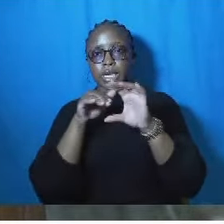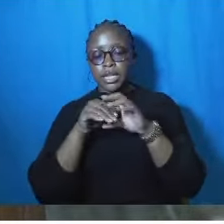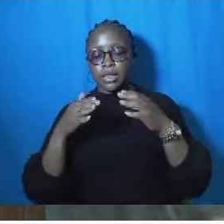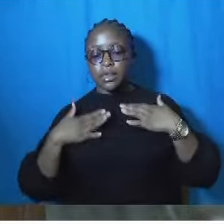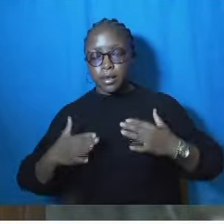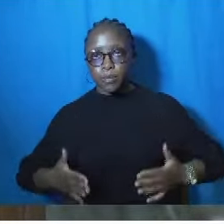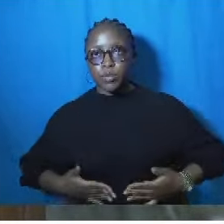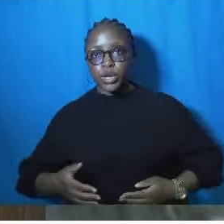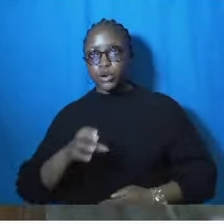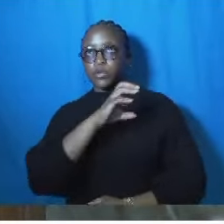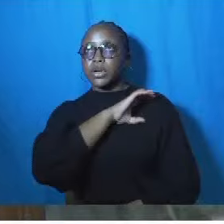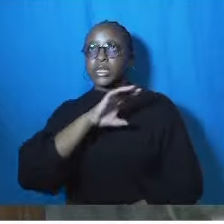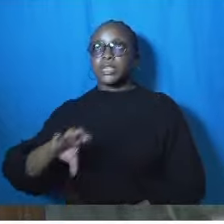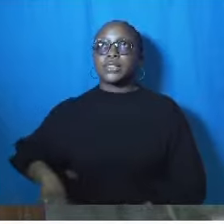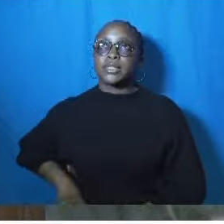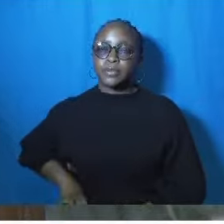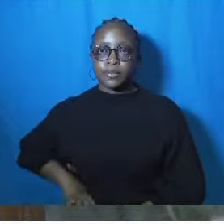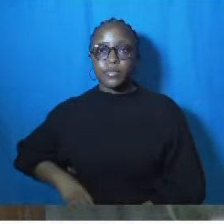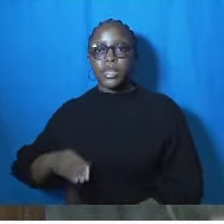received 126.